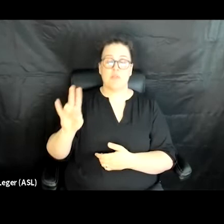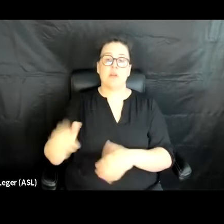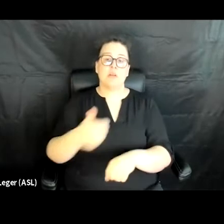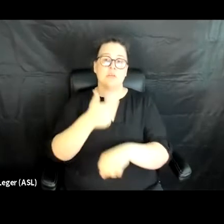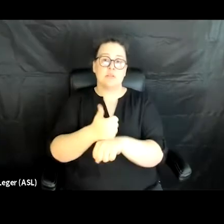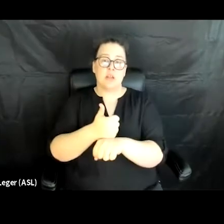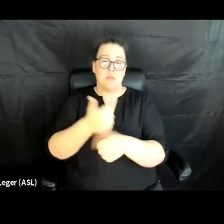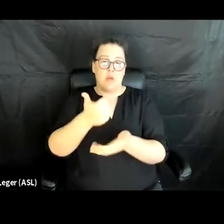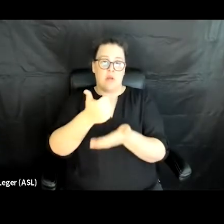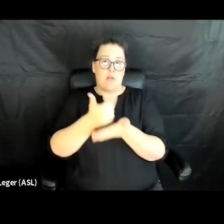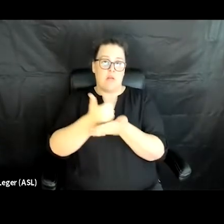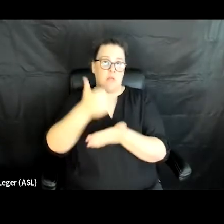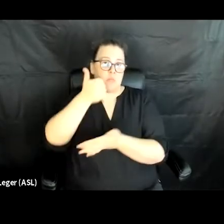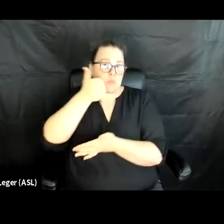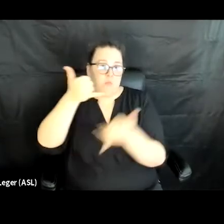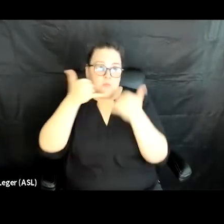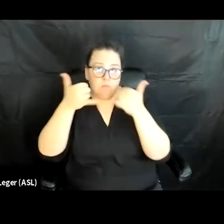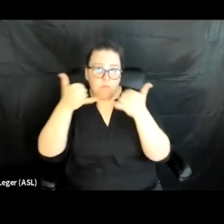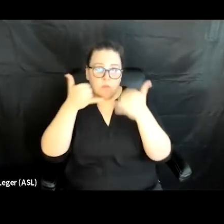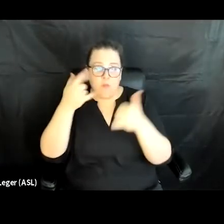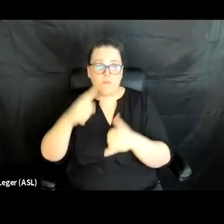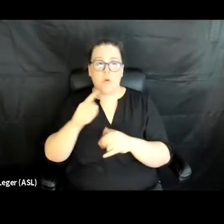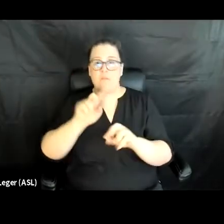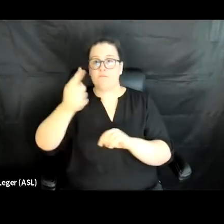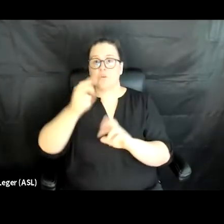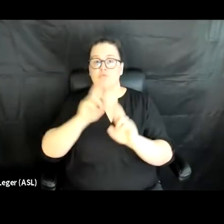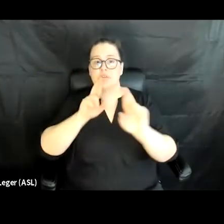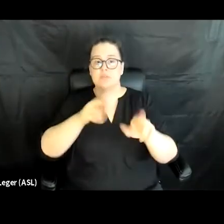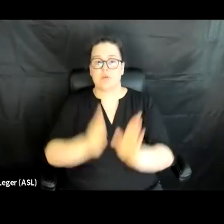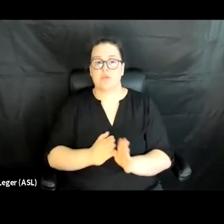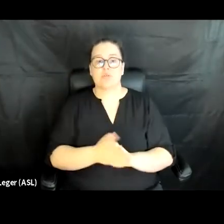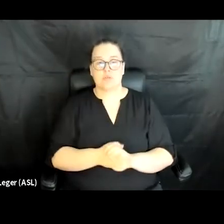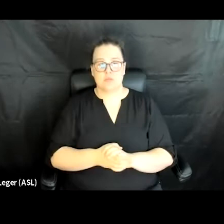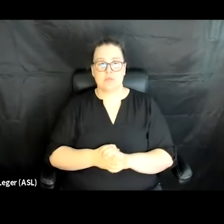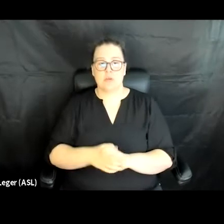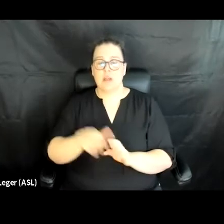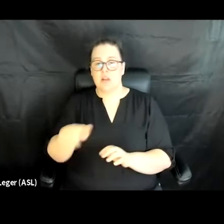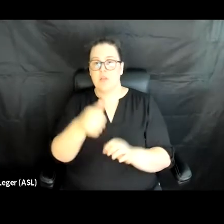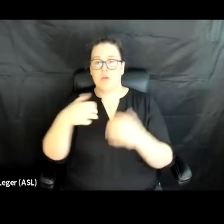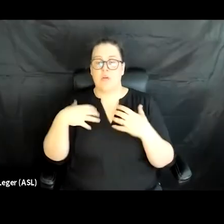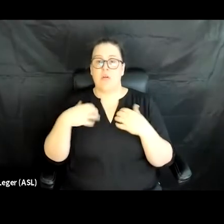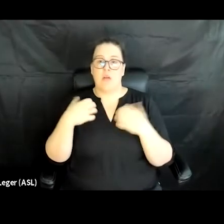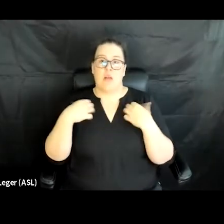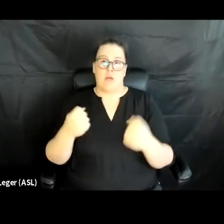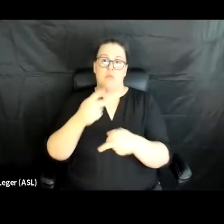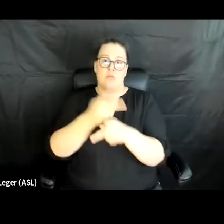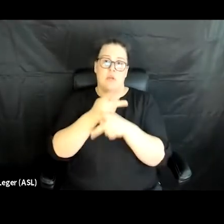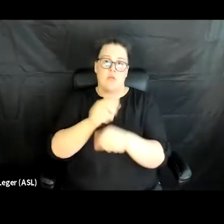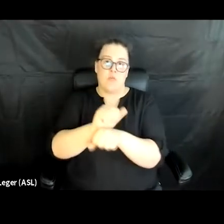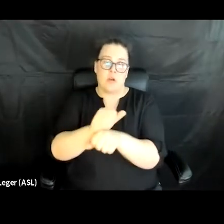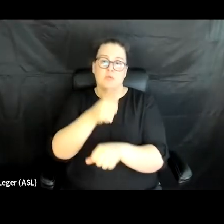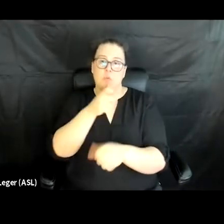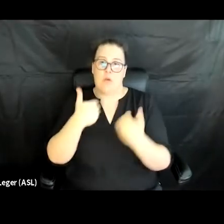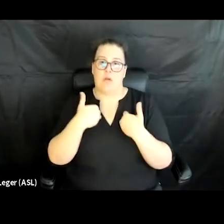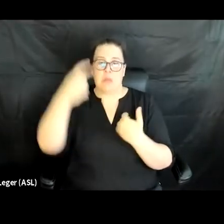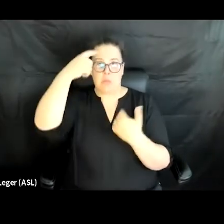responders and healthcare workers experiencing pandemic-related mental health issues. Next slide, please. And